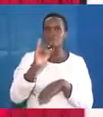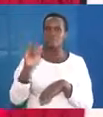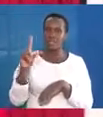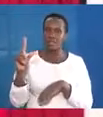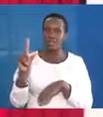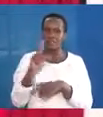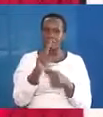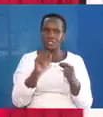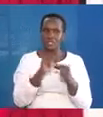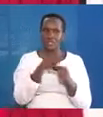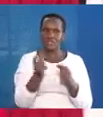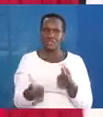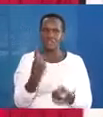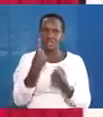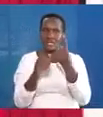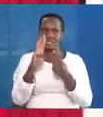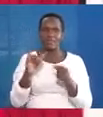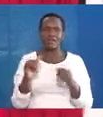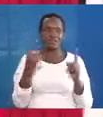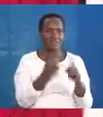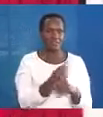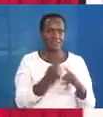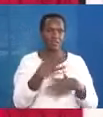particularly those raised by various interest groups.